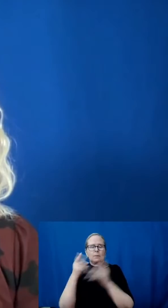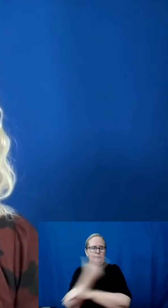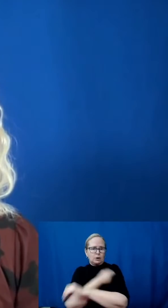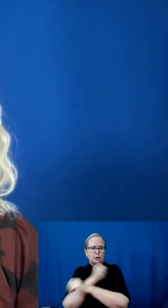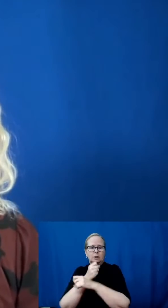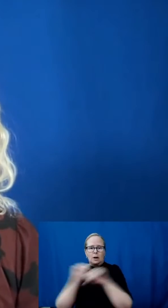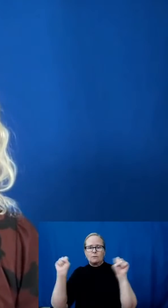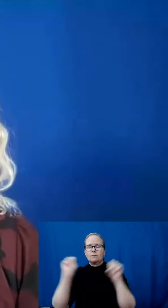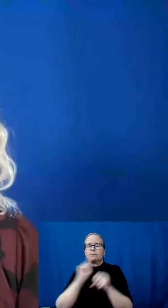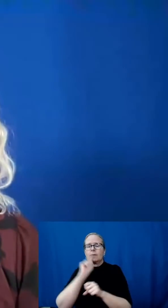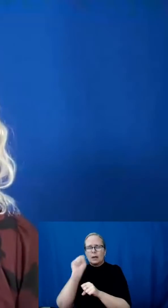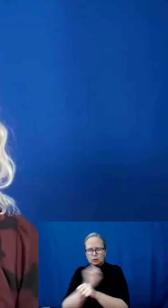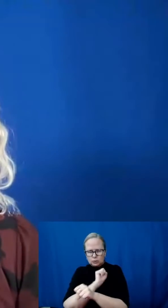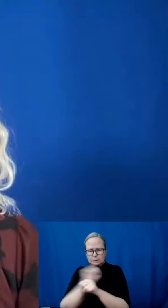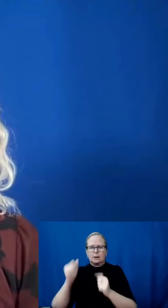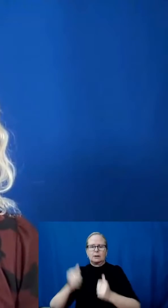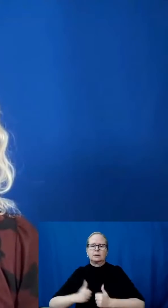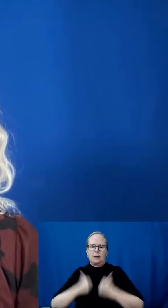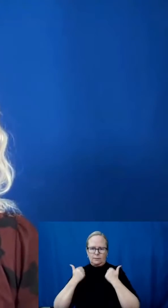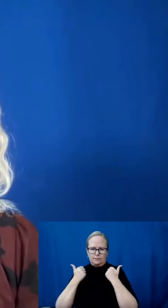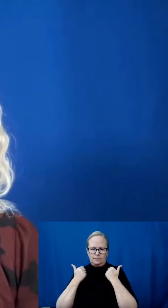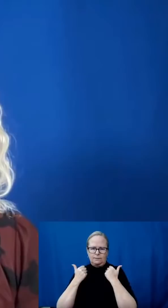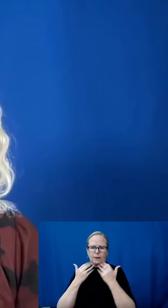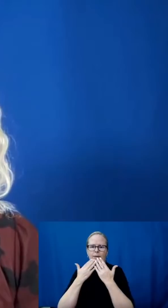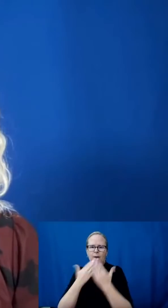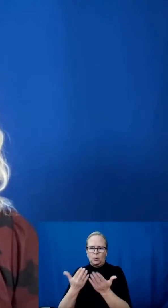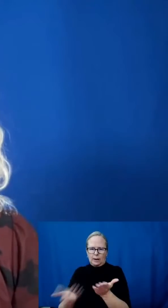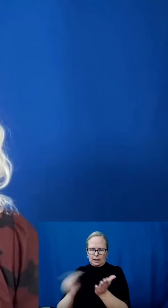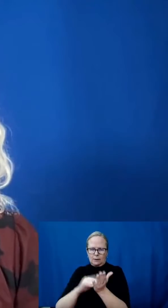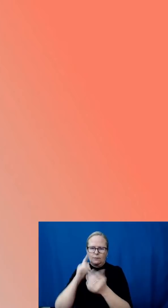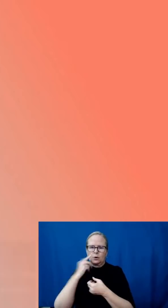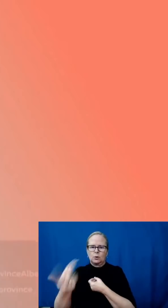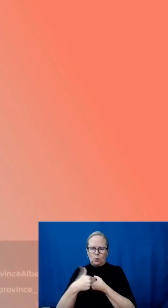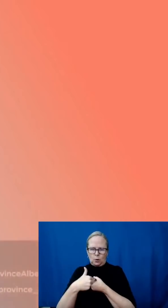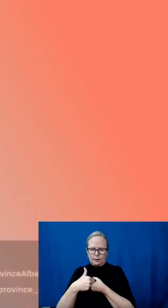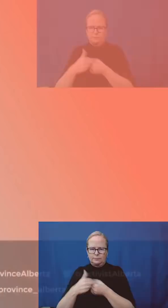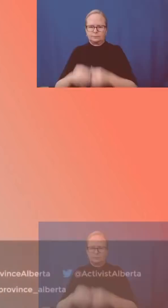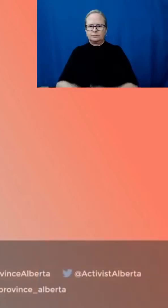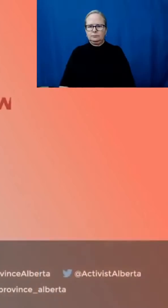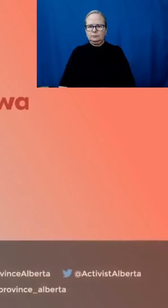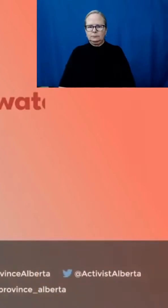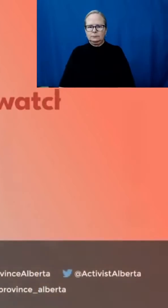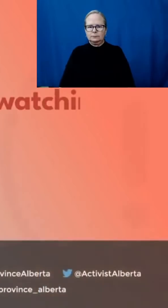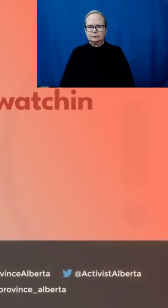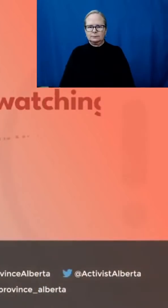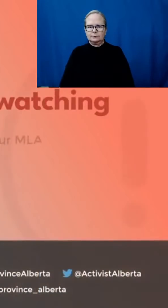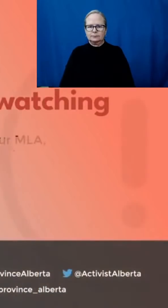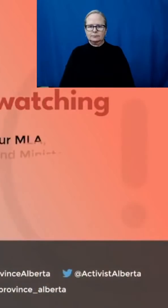and vaccines are still saving lives. Thanks again for joining us.